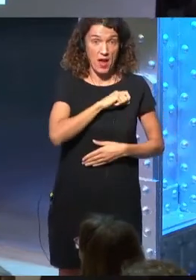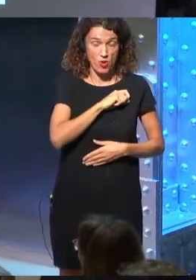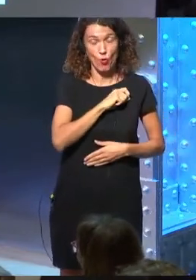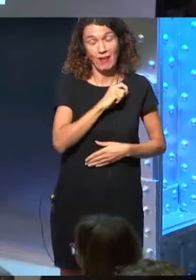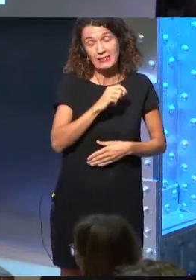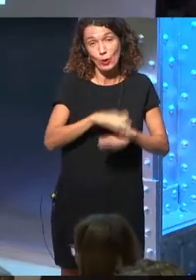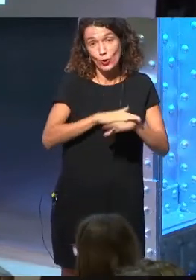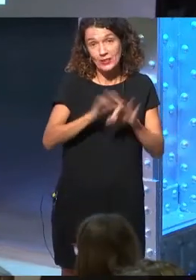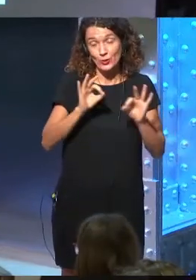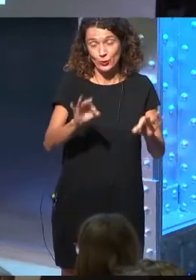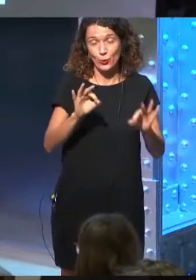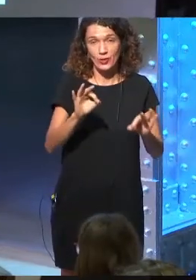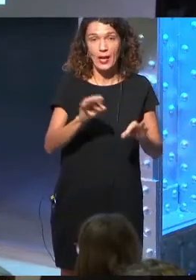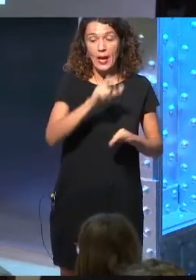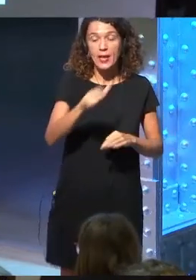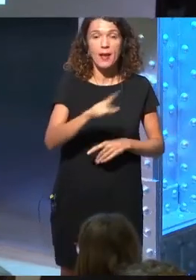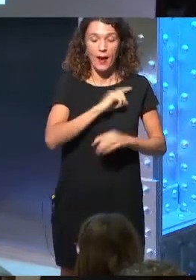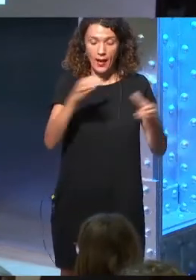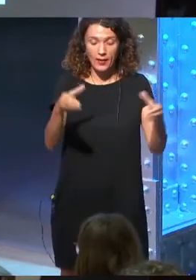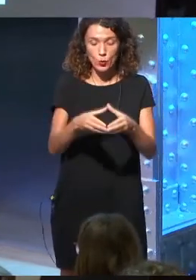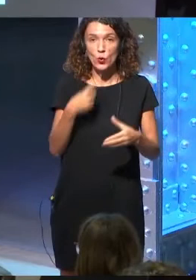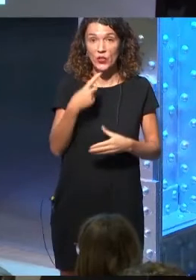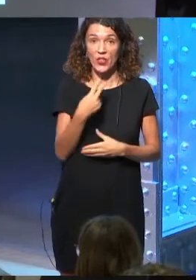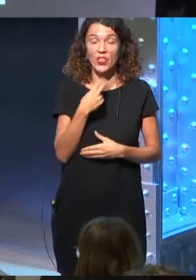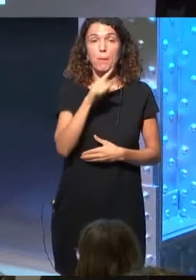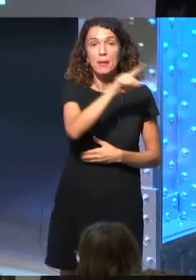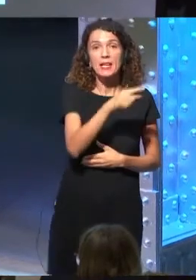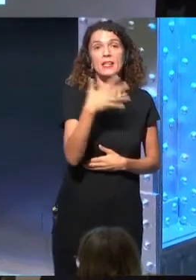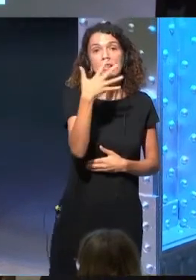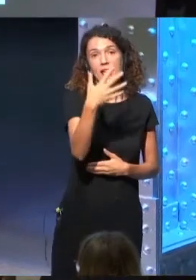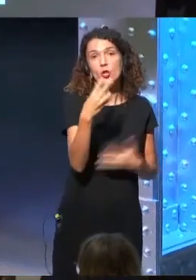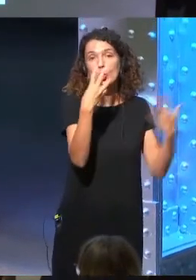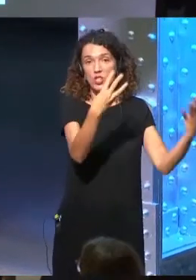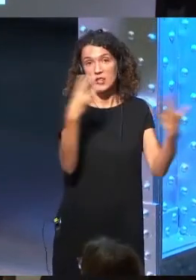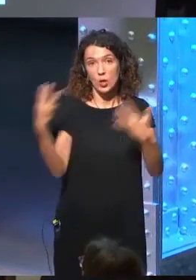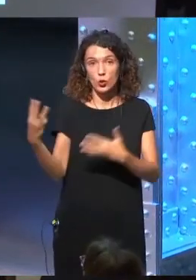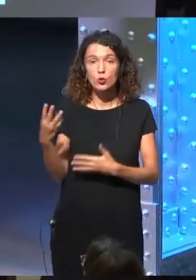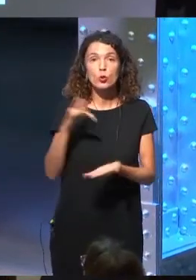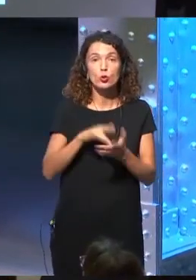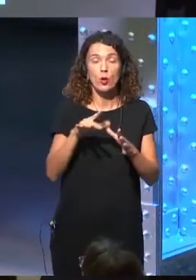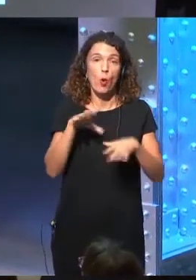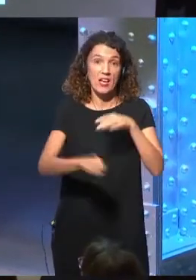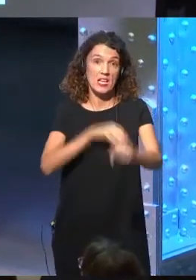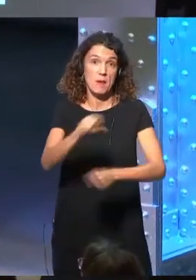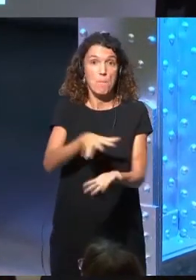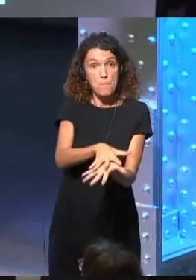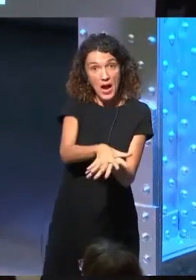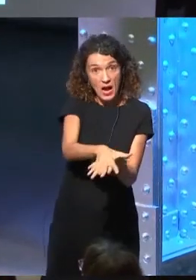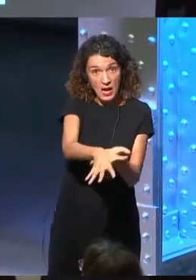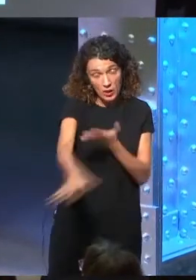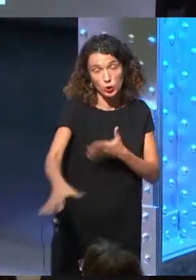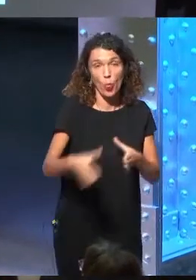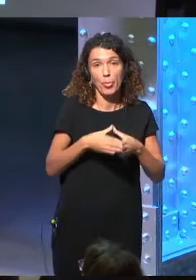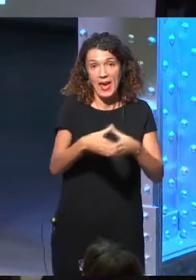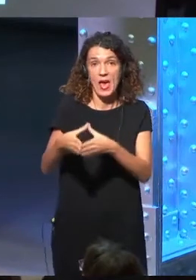in 1588 in the face of the invasion by the Spanish. It is a classic British